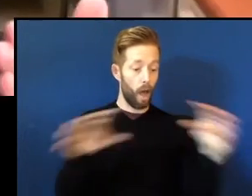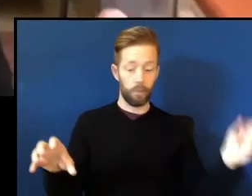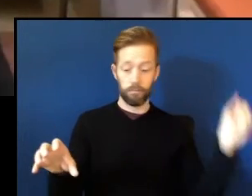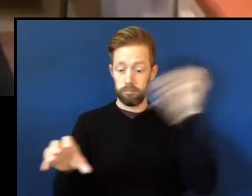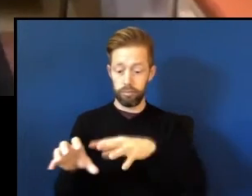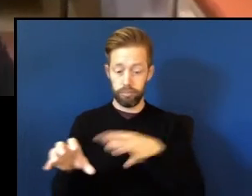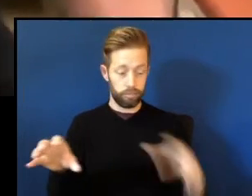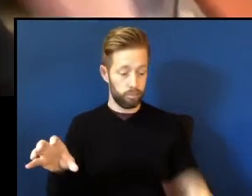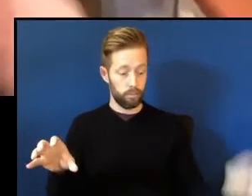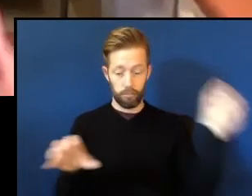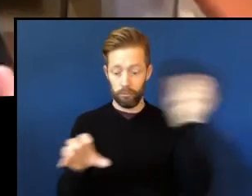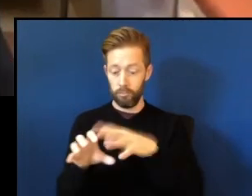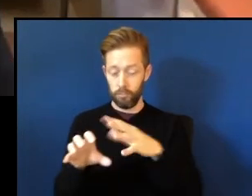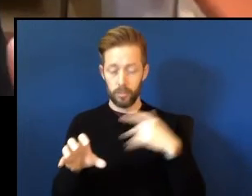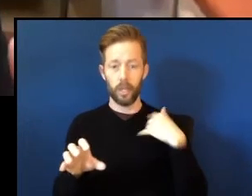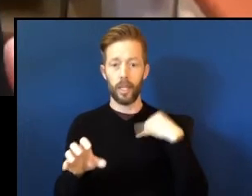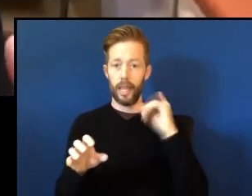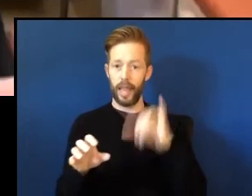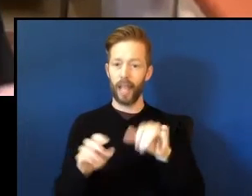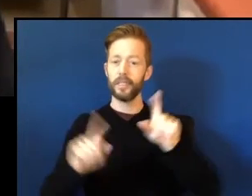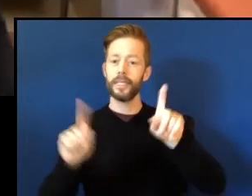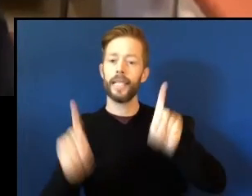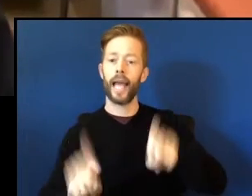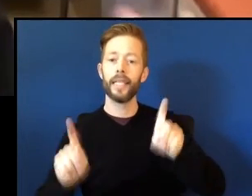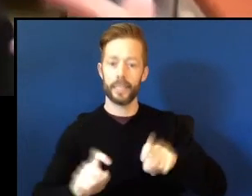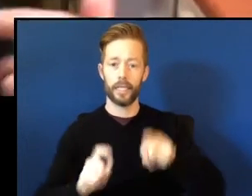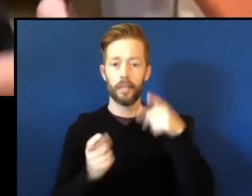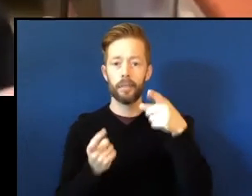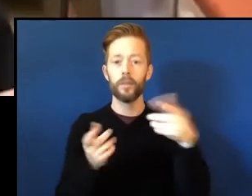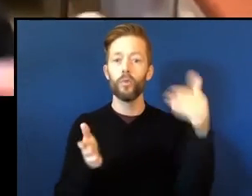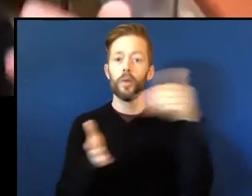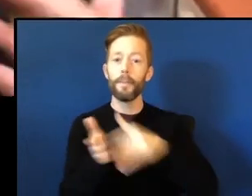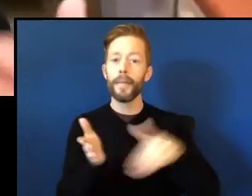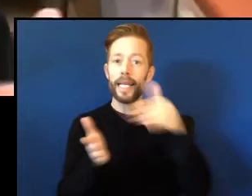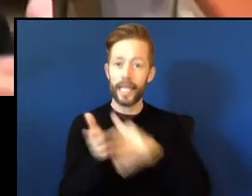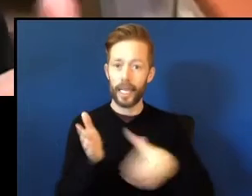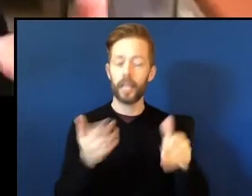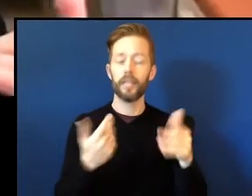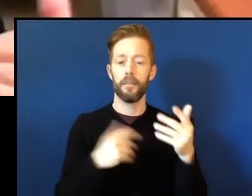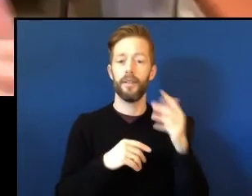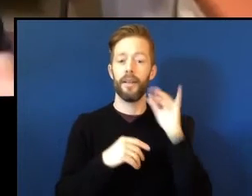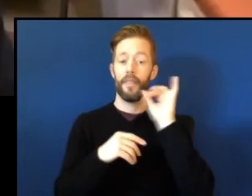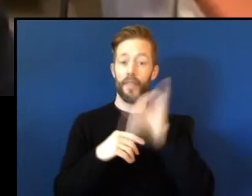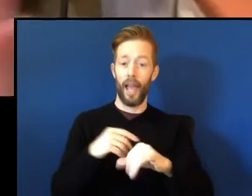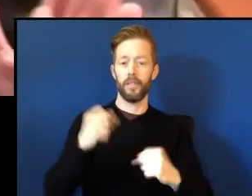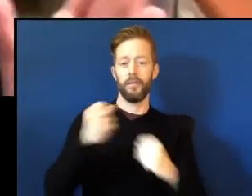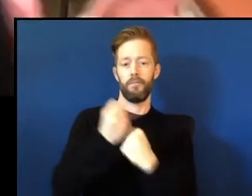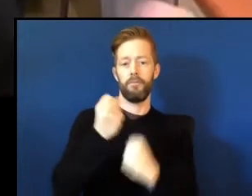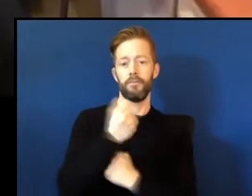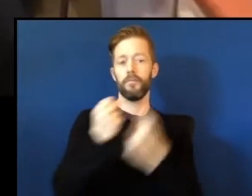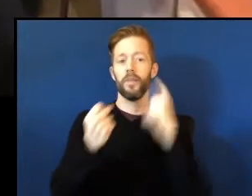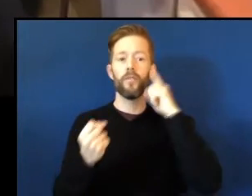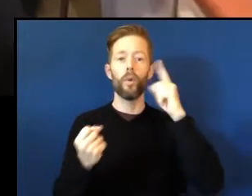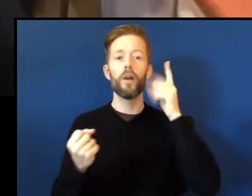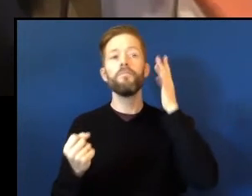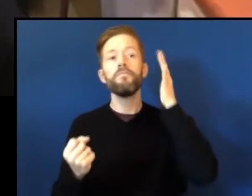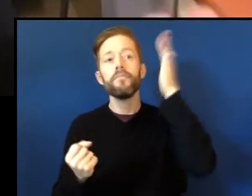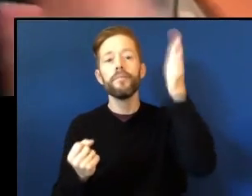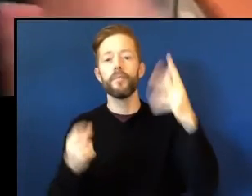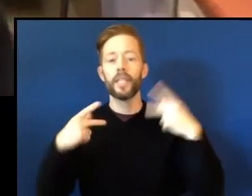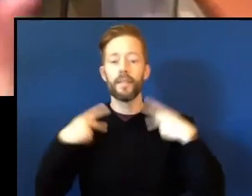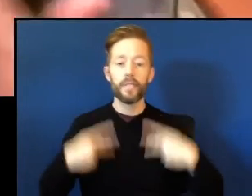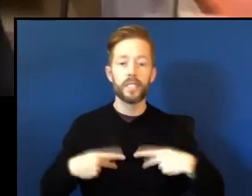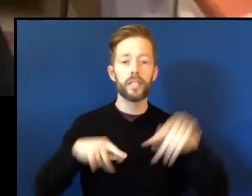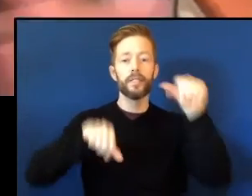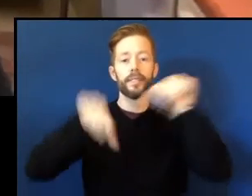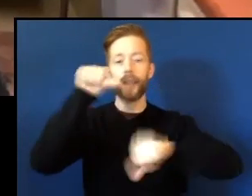And you're repeating that over and over, and you're learning something that's going to be a foundation for later science, maybe physical science, right?